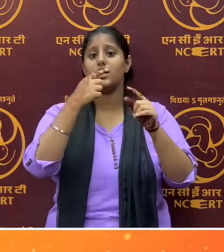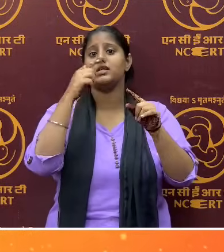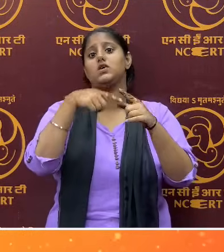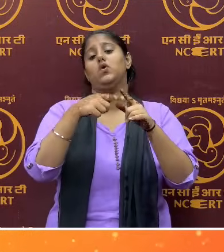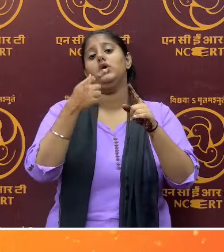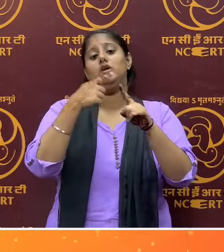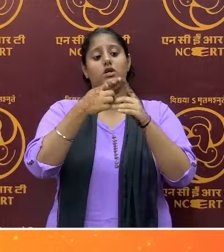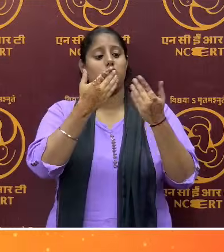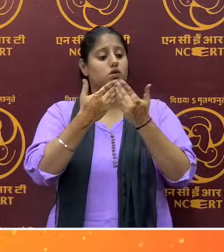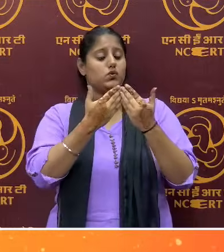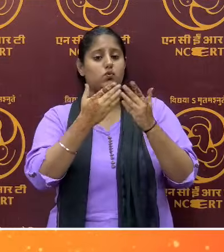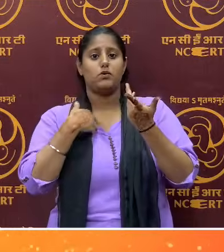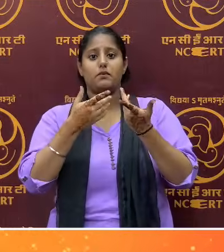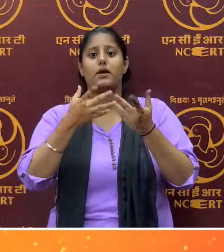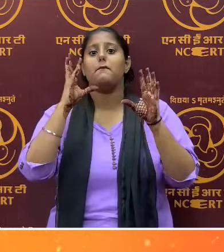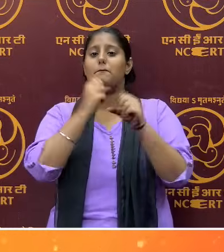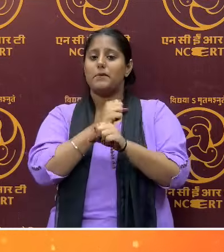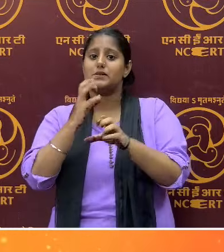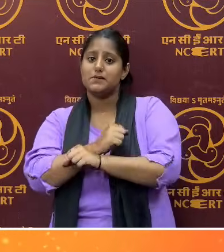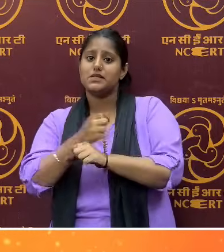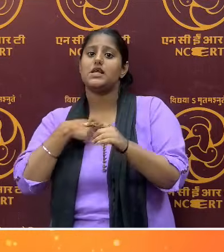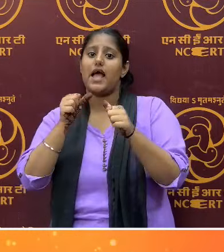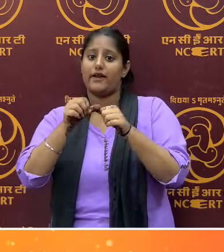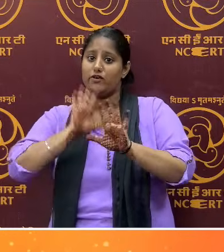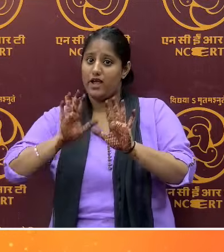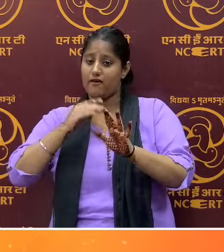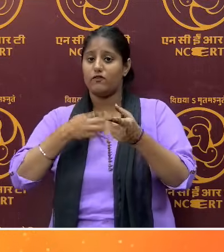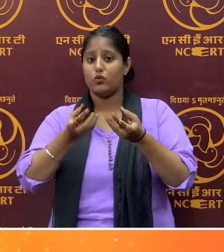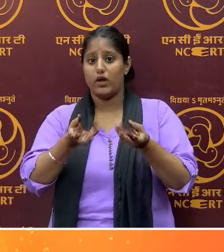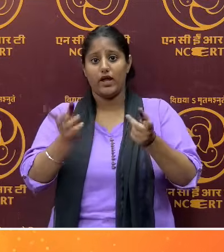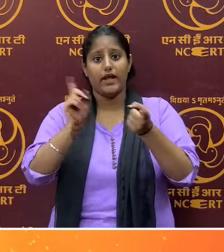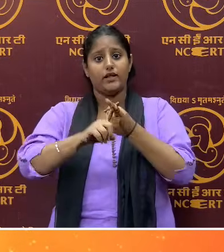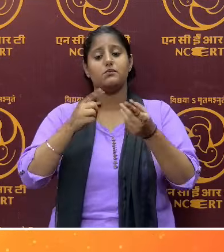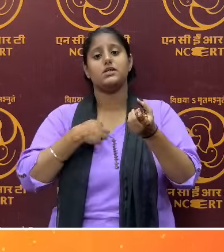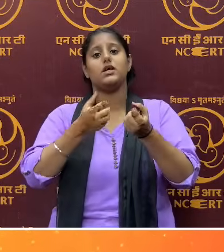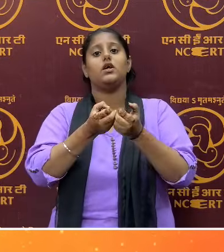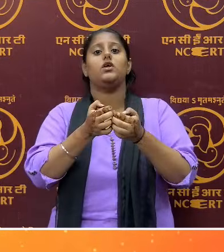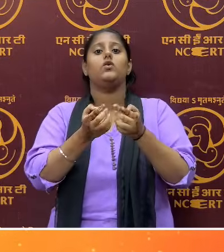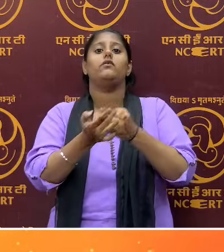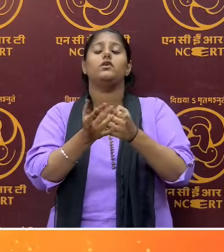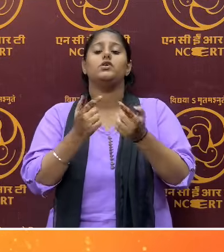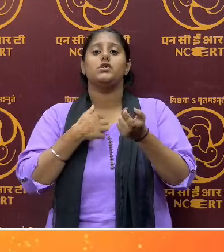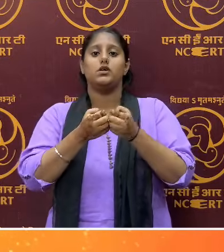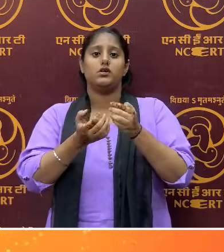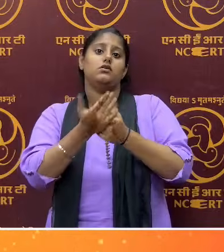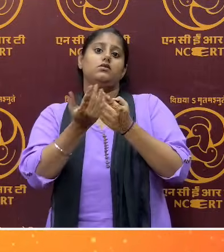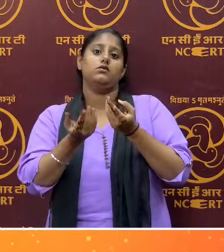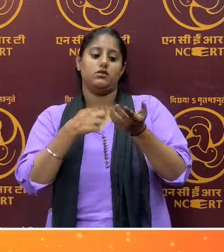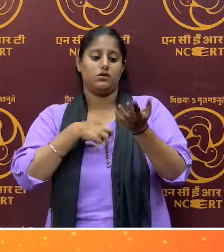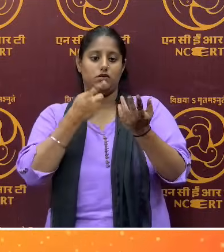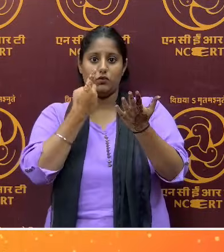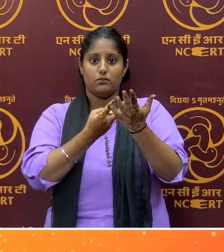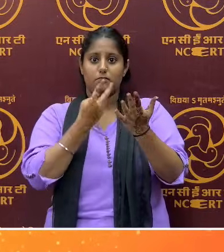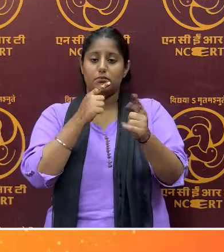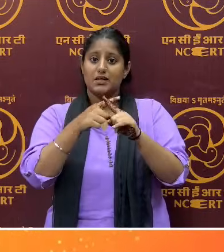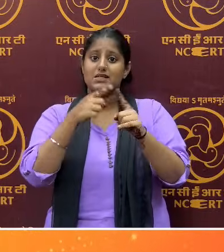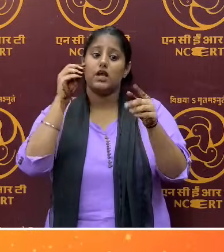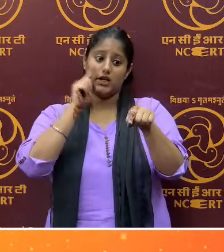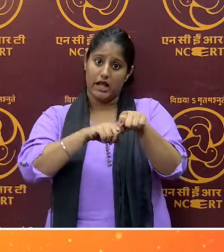pending in terms of the screening activity, immediate notification you will get after some time period. The scheduling is also there. It's a one type